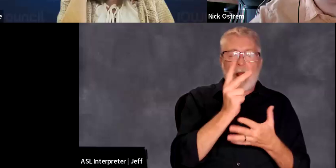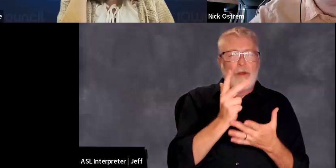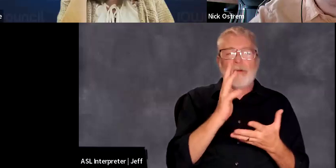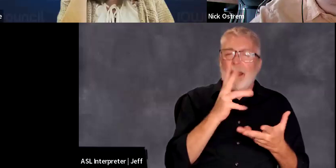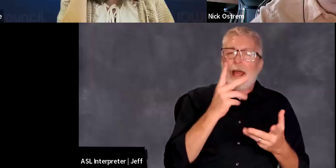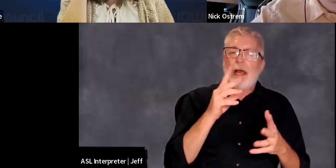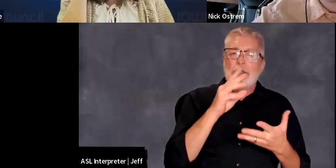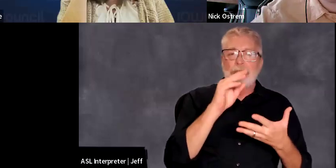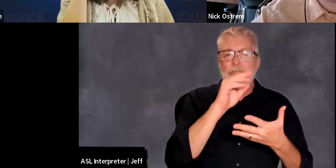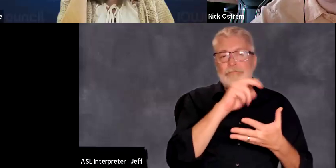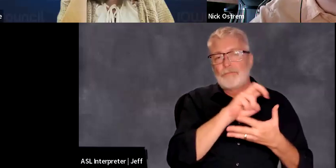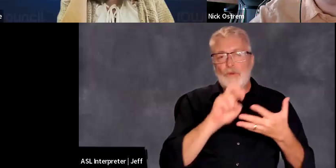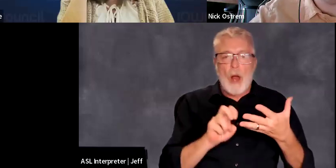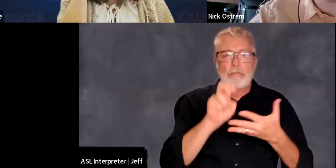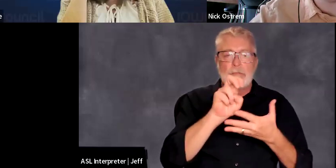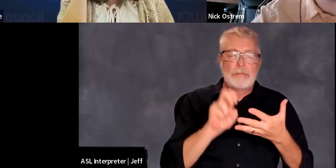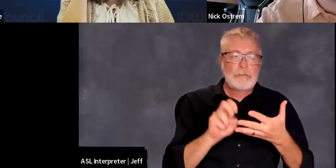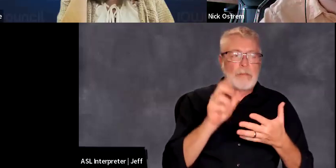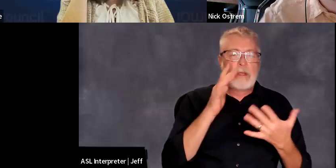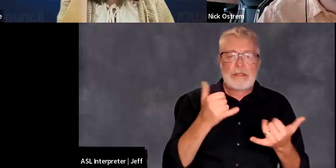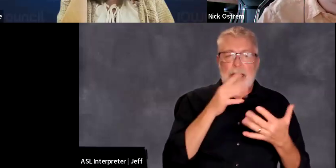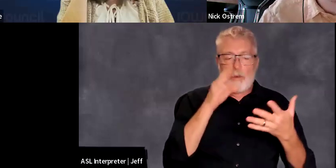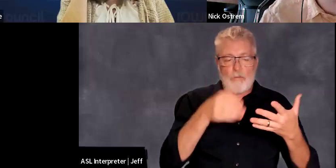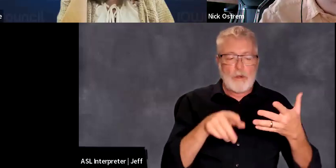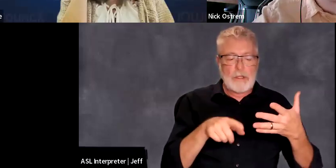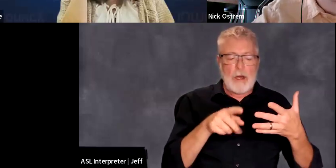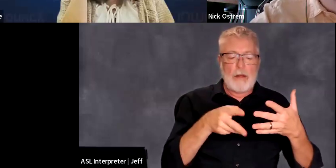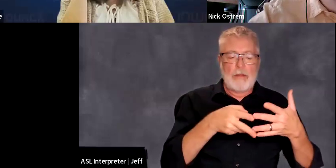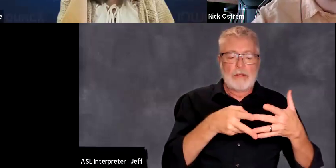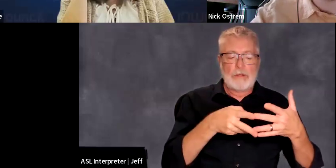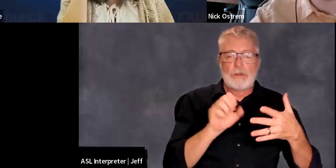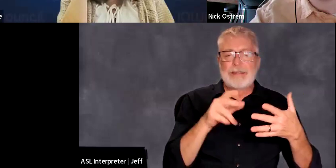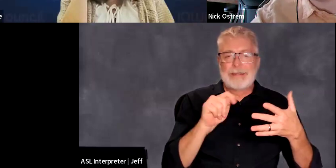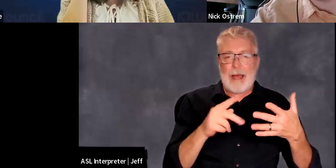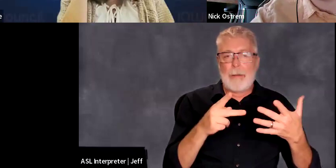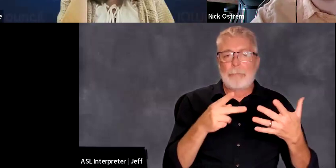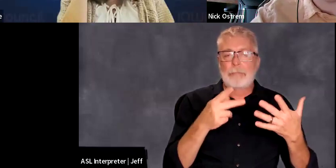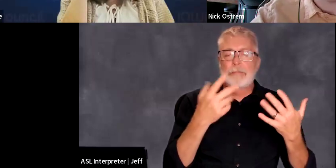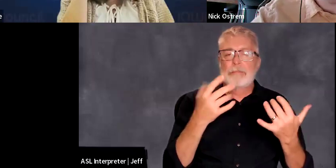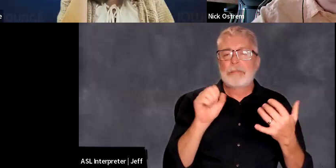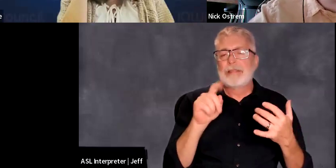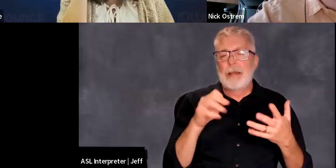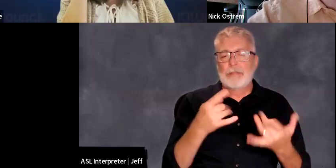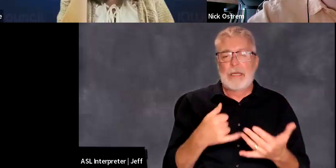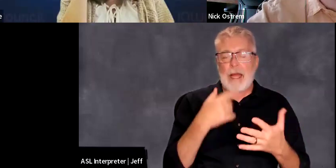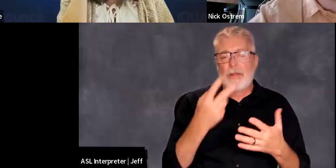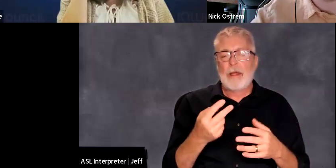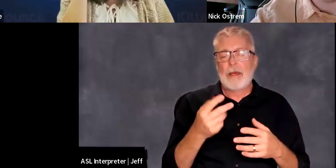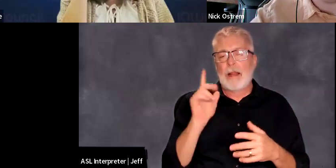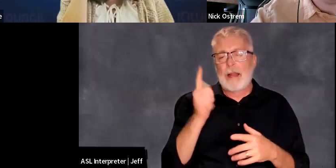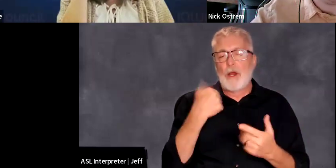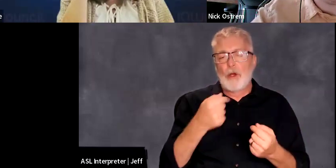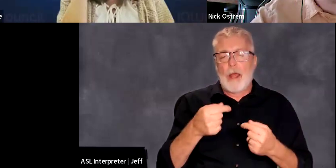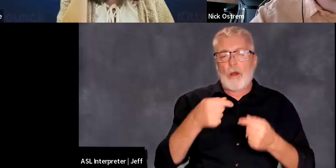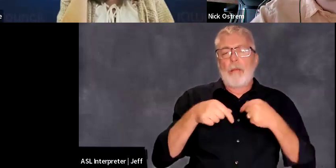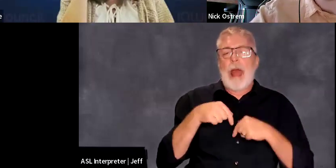you'll be able to follow along with us to do steps 3 and 4 today, and then you can go back and take a look at steps 1 and 2 while you're